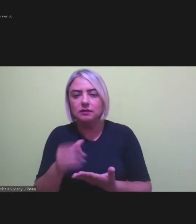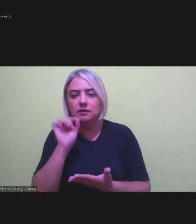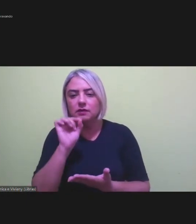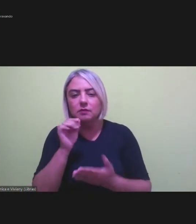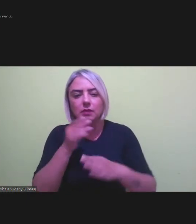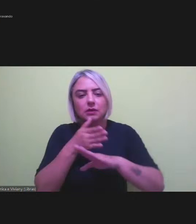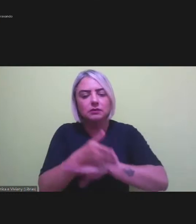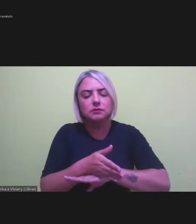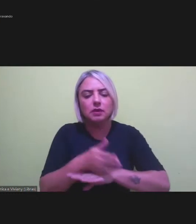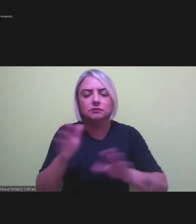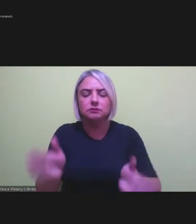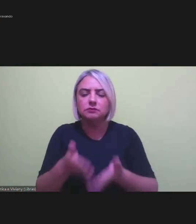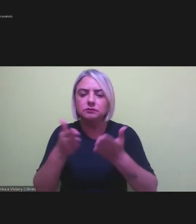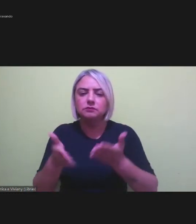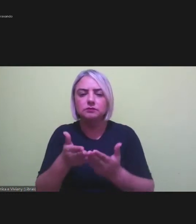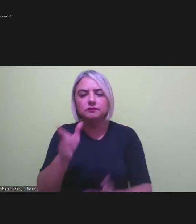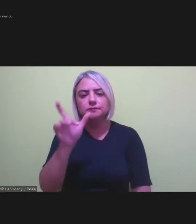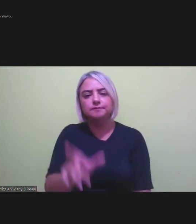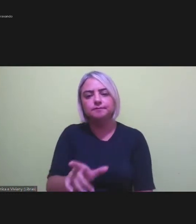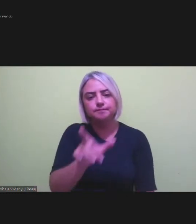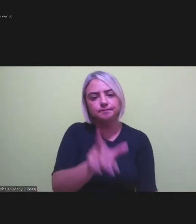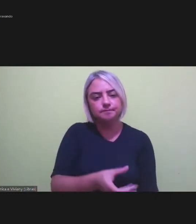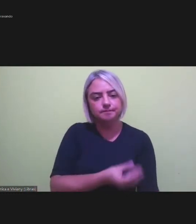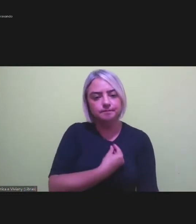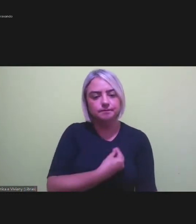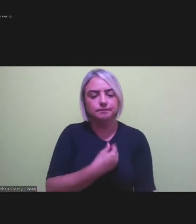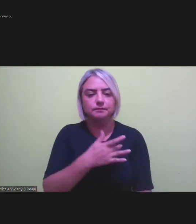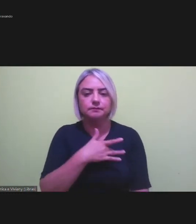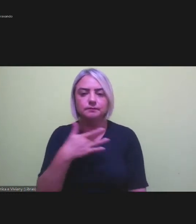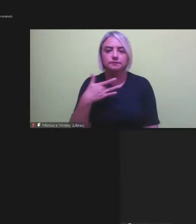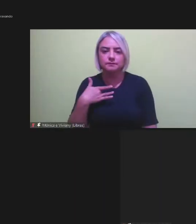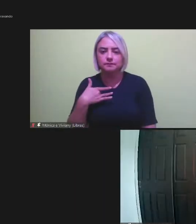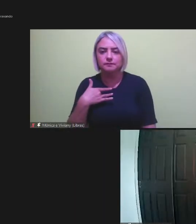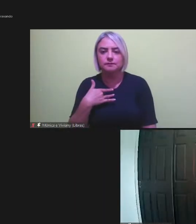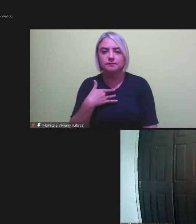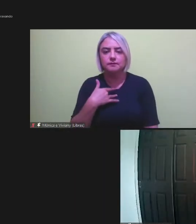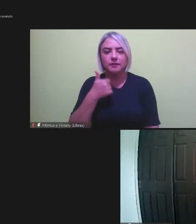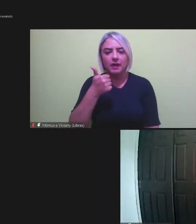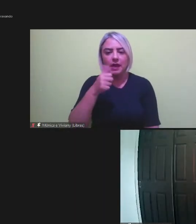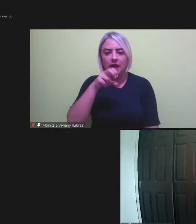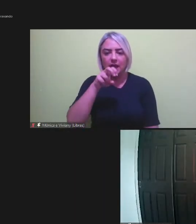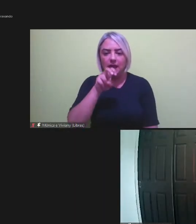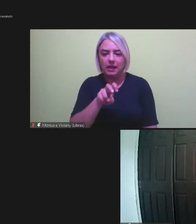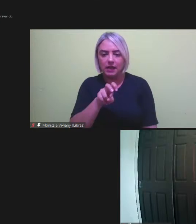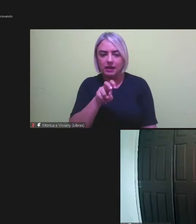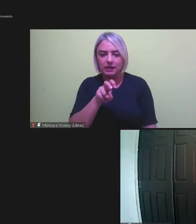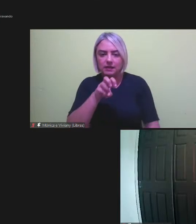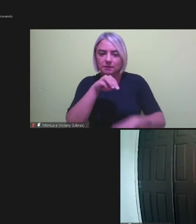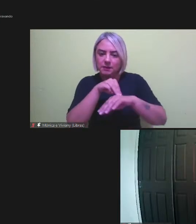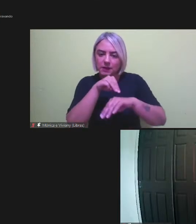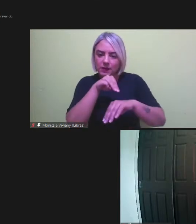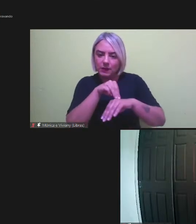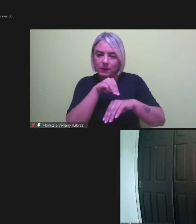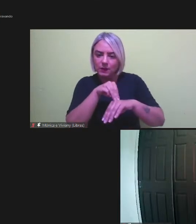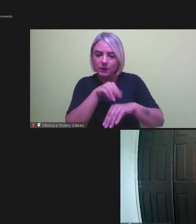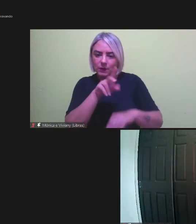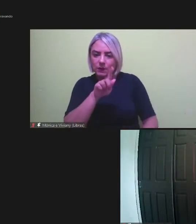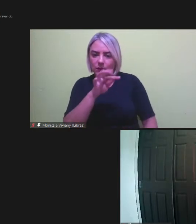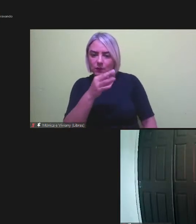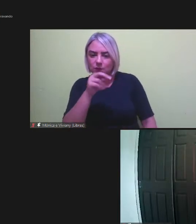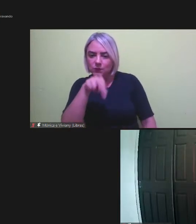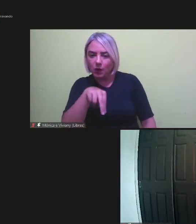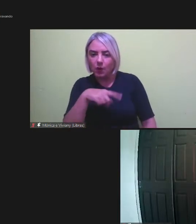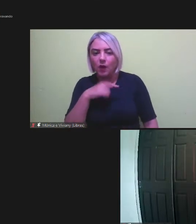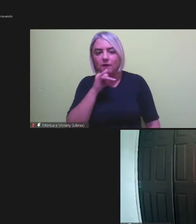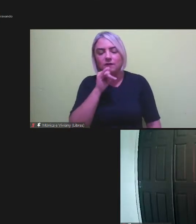going to talk about the HEART initiative and intervention to promote healthy habits, healthy lifestyles. You have 15 minutes for